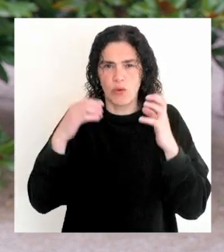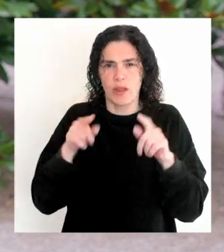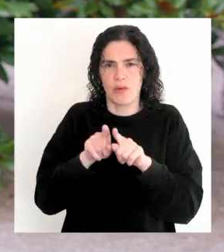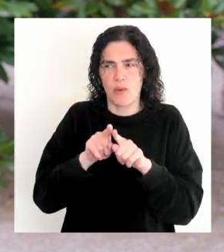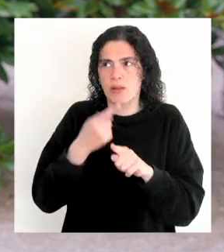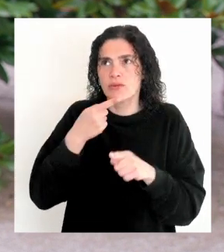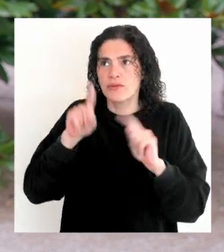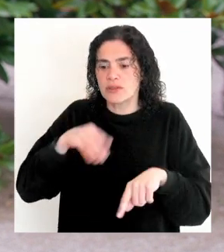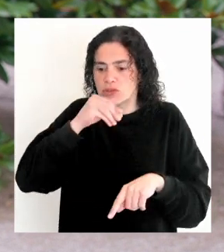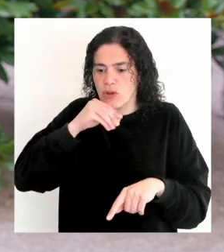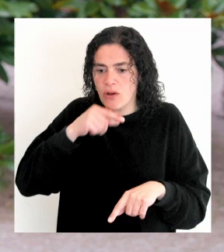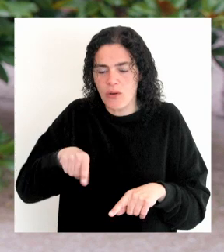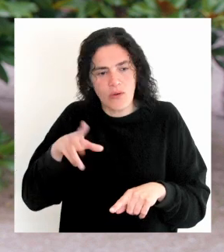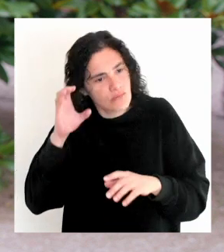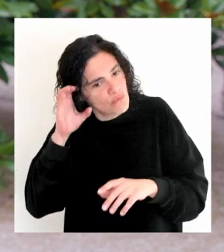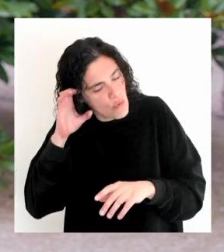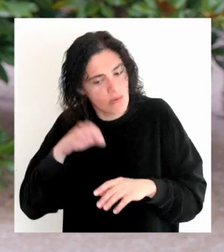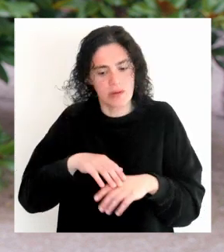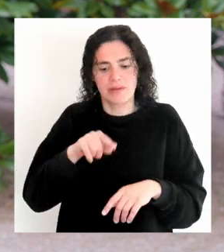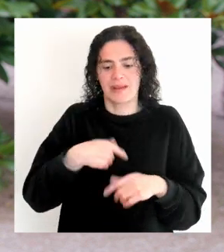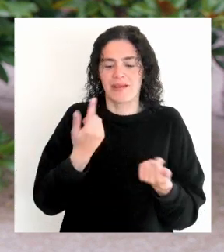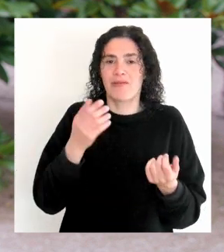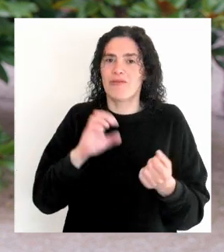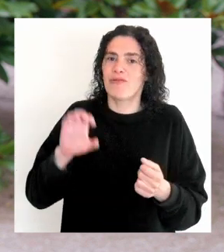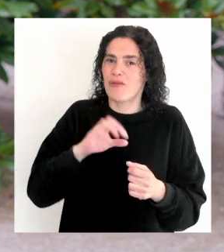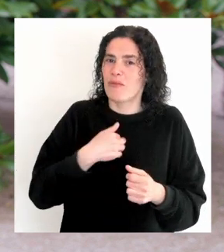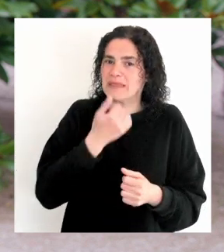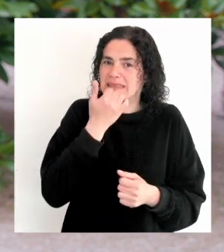of sonifying compost will go back to the soil, and